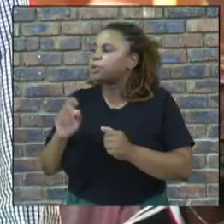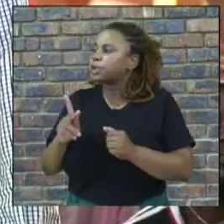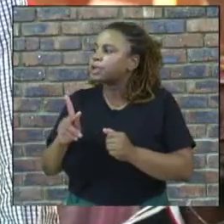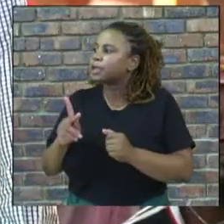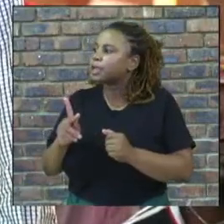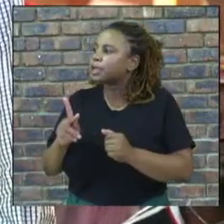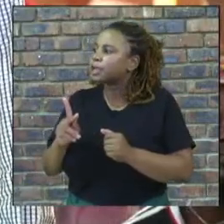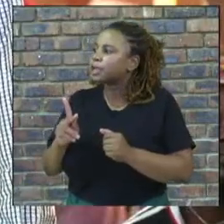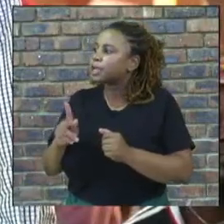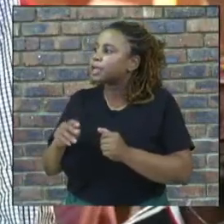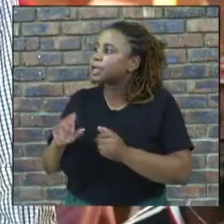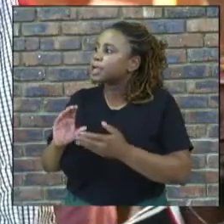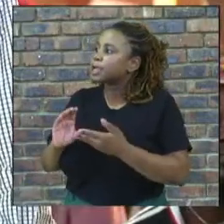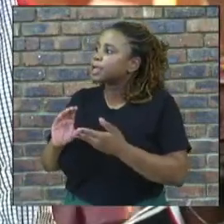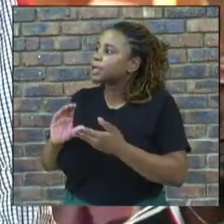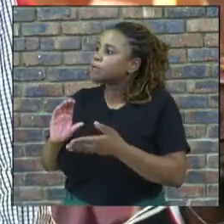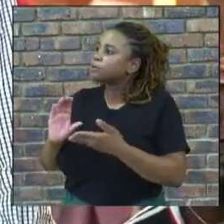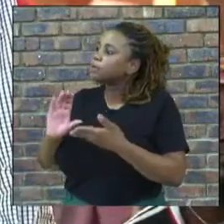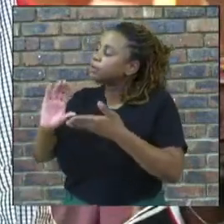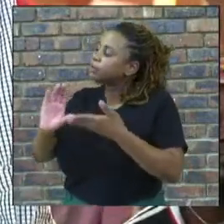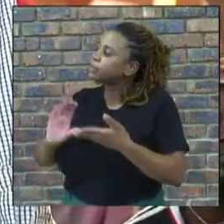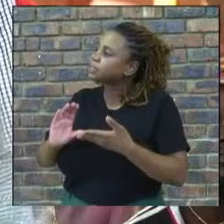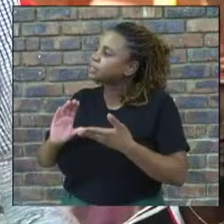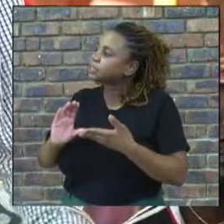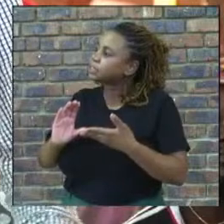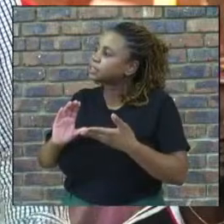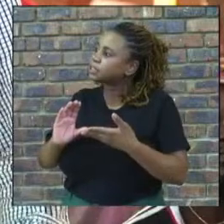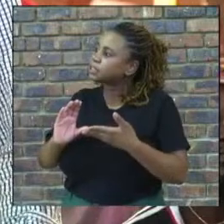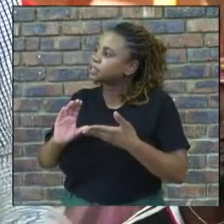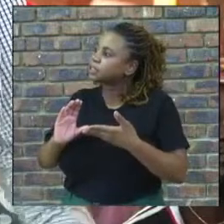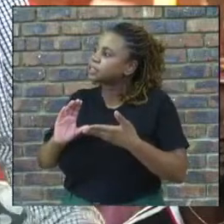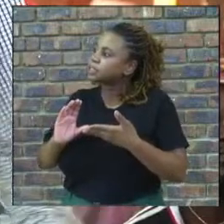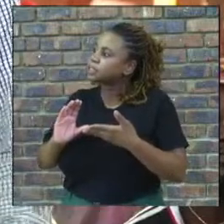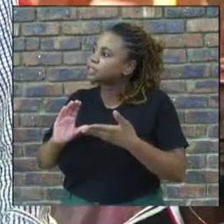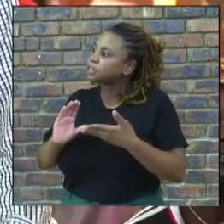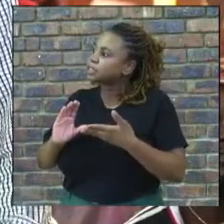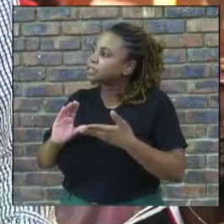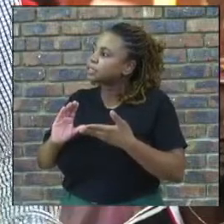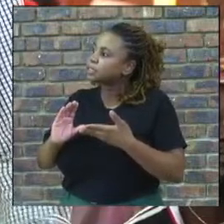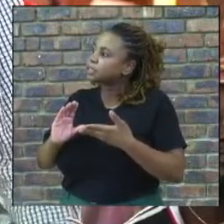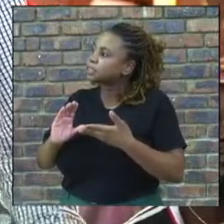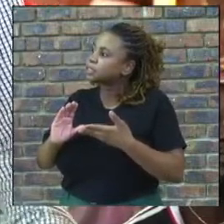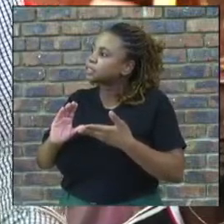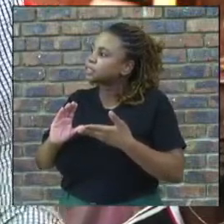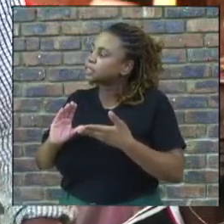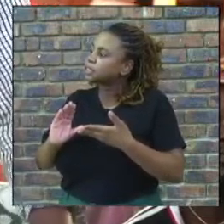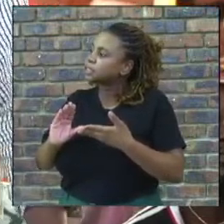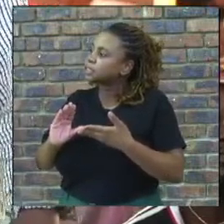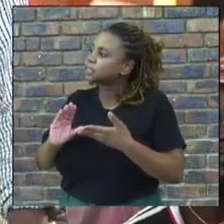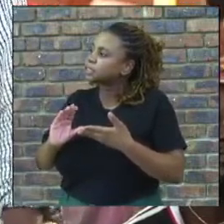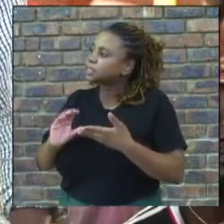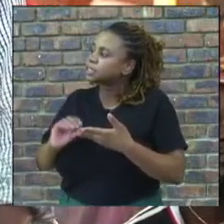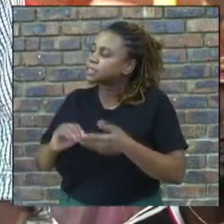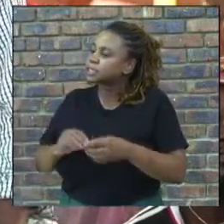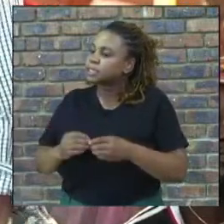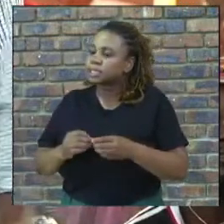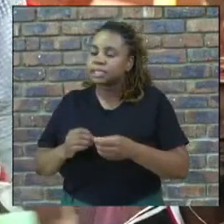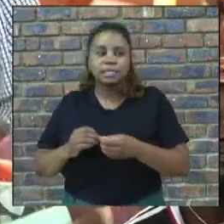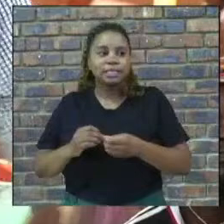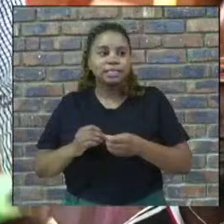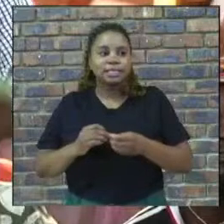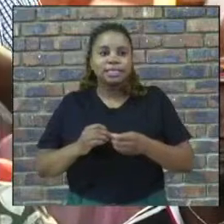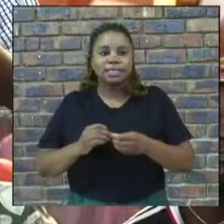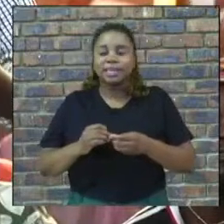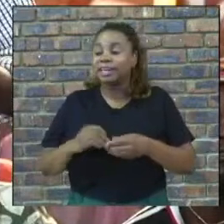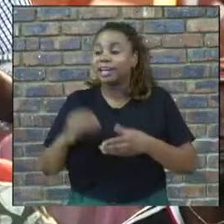A tse ba ikrile ko kae batho bana. A ba se botse, ba kry le funding ba botsa ba kry le 15,000, 10,000. Na zibile